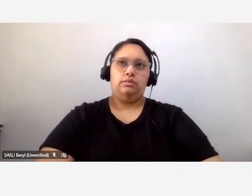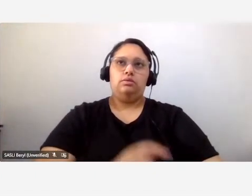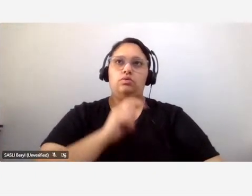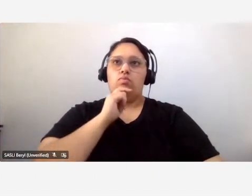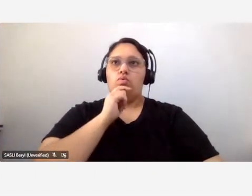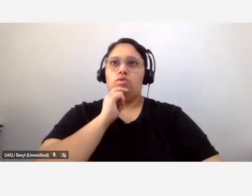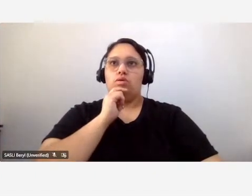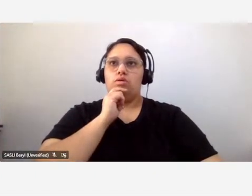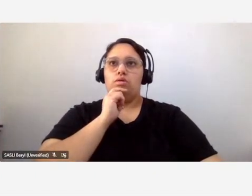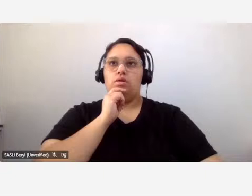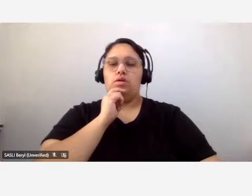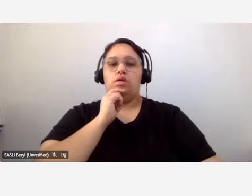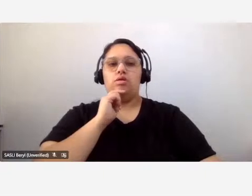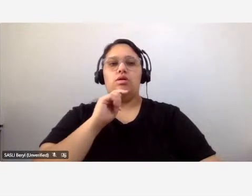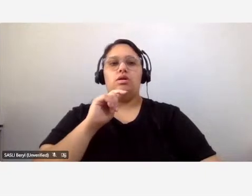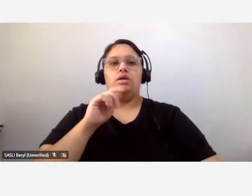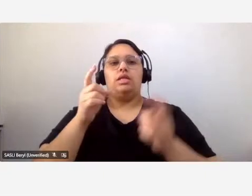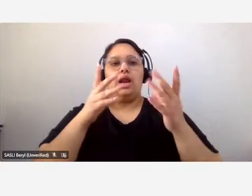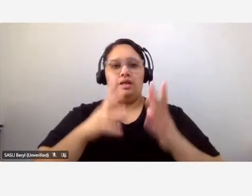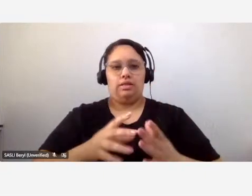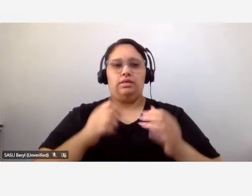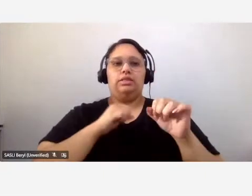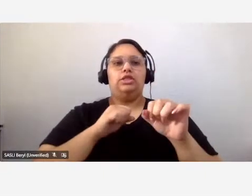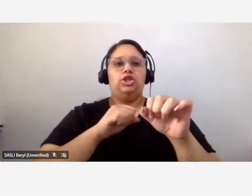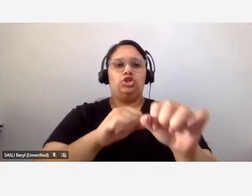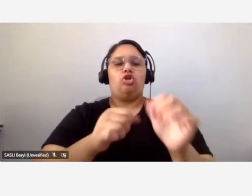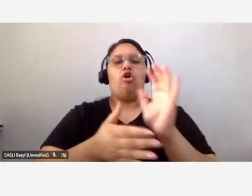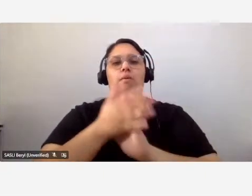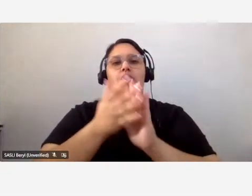everyone. Sean Julie, Director, Strategic and Operational